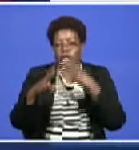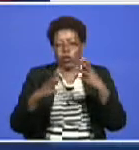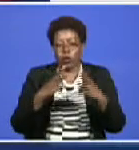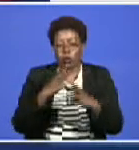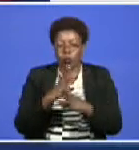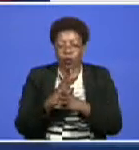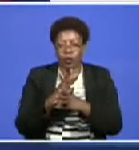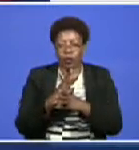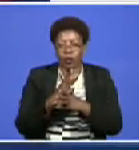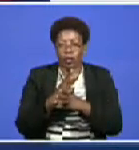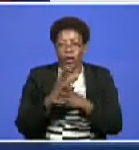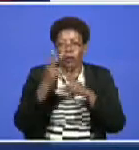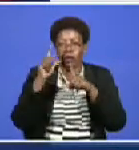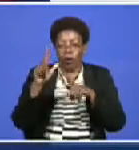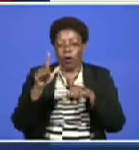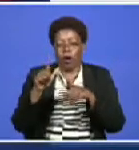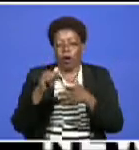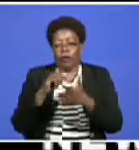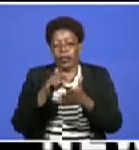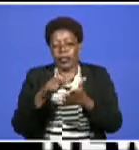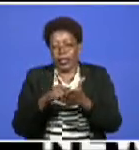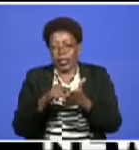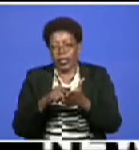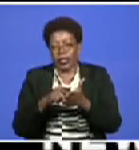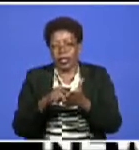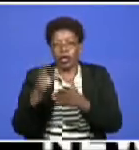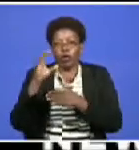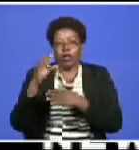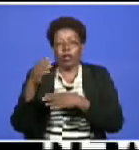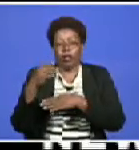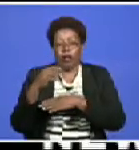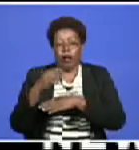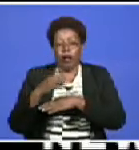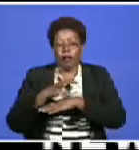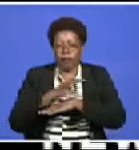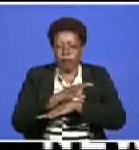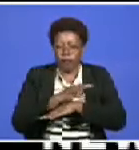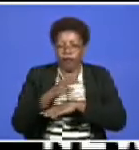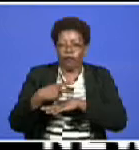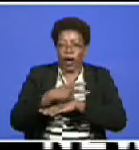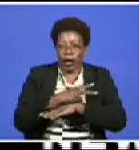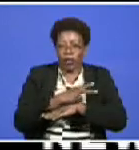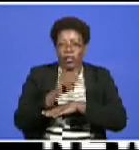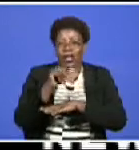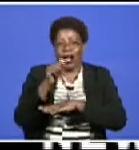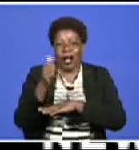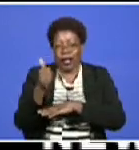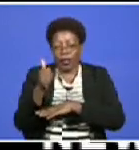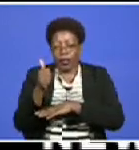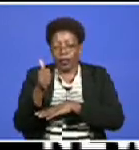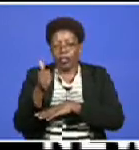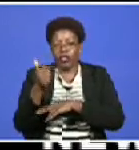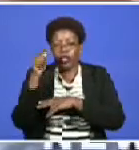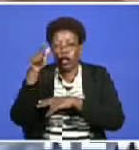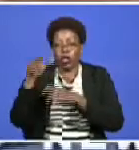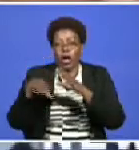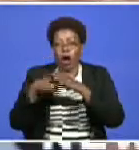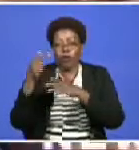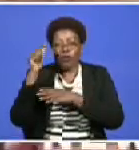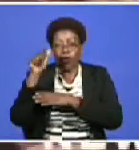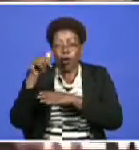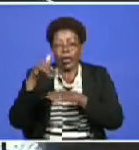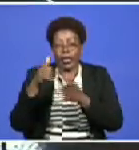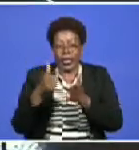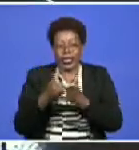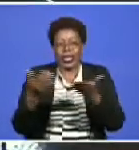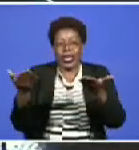gripped by news of the novel coronavirus. But oblivious to most, there's another dangerous virus to look out for, and it's already